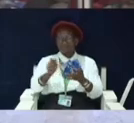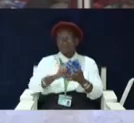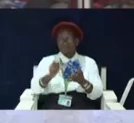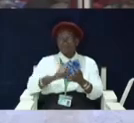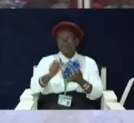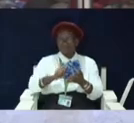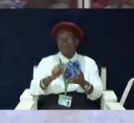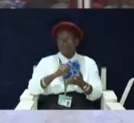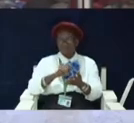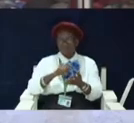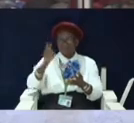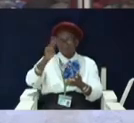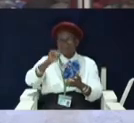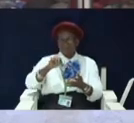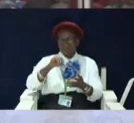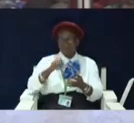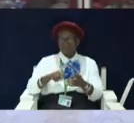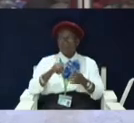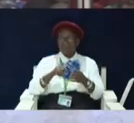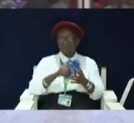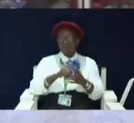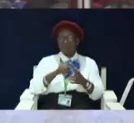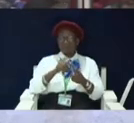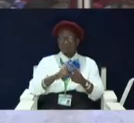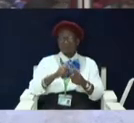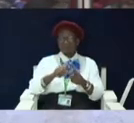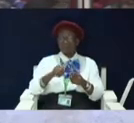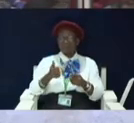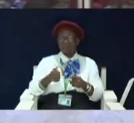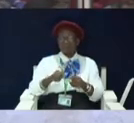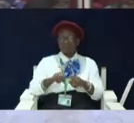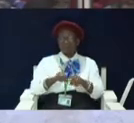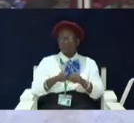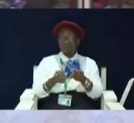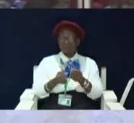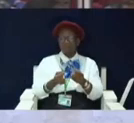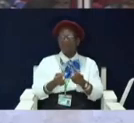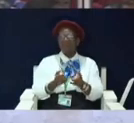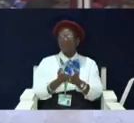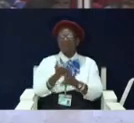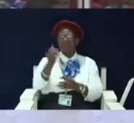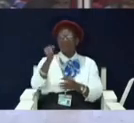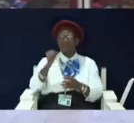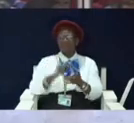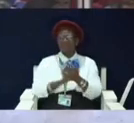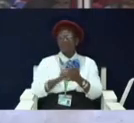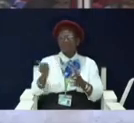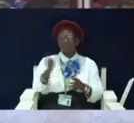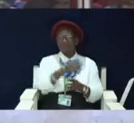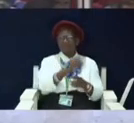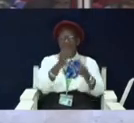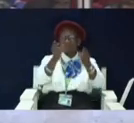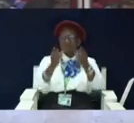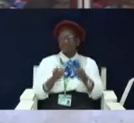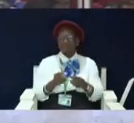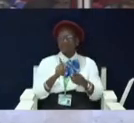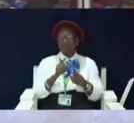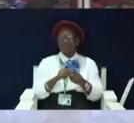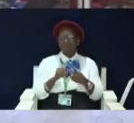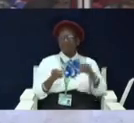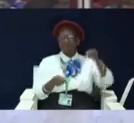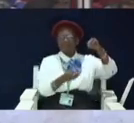And then other breakthroughs that you want to just add. You have